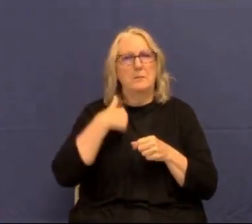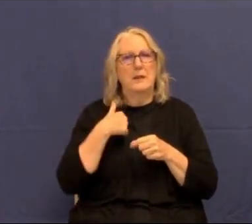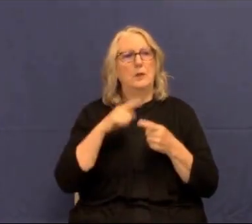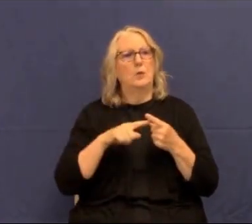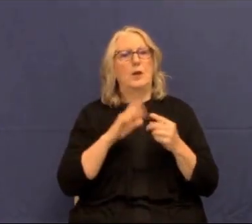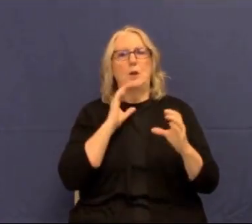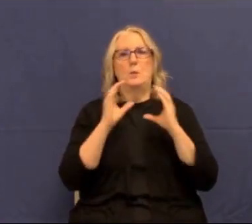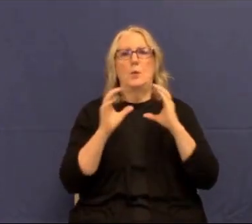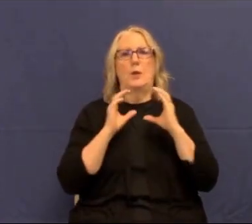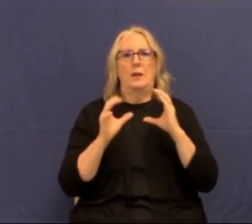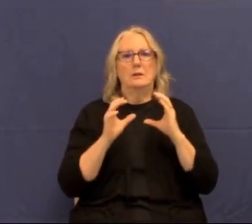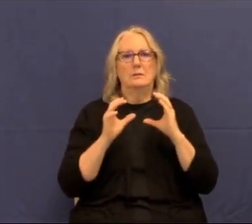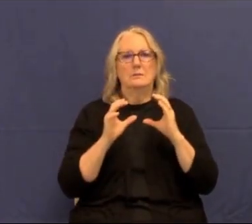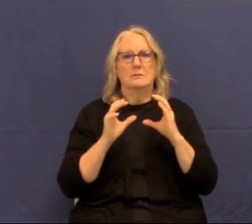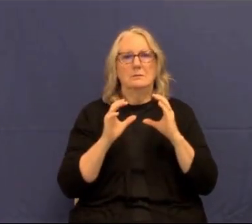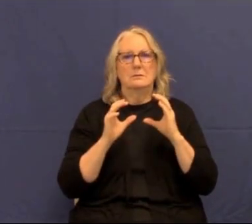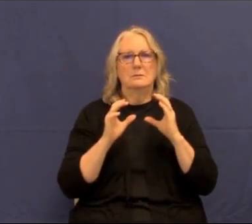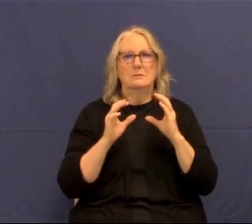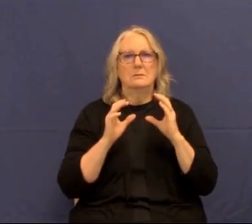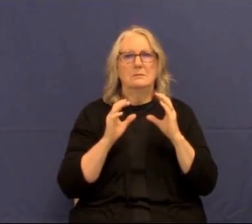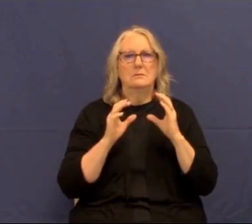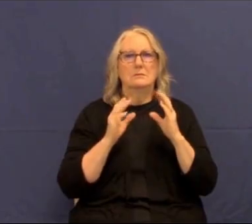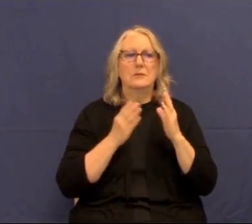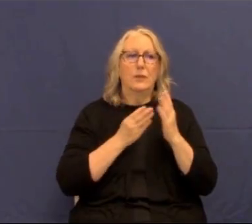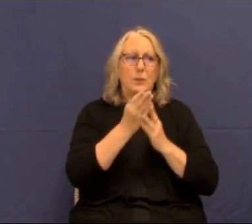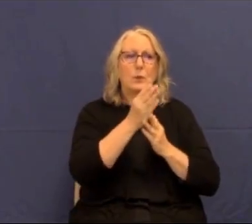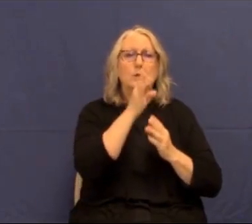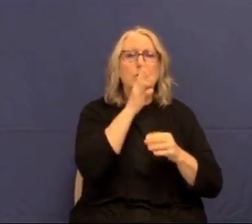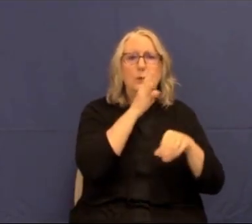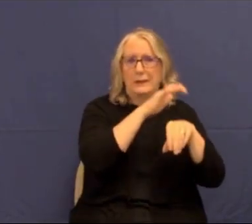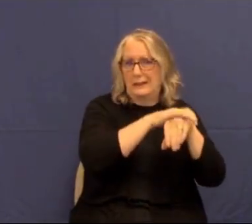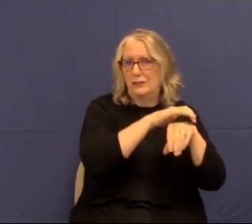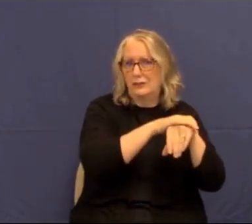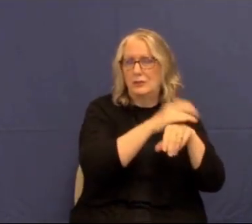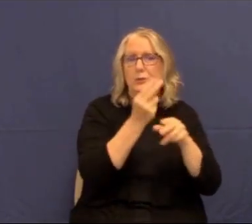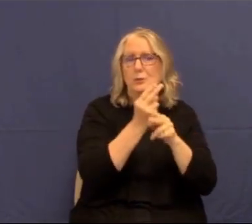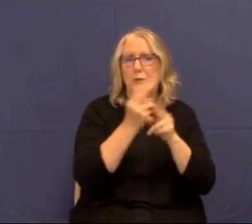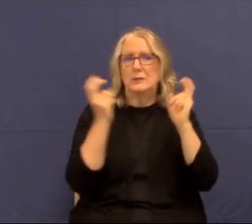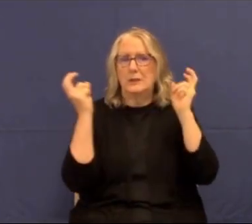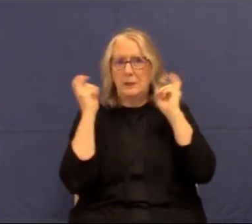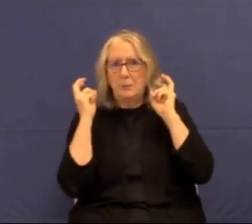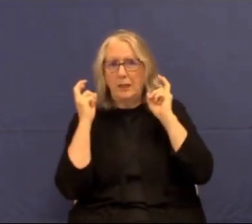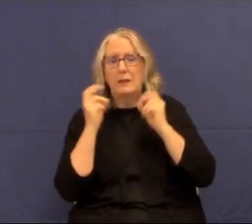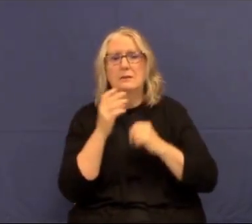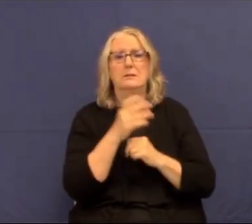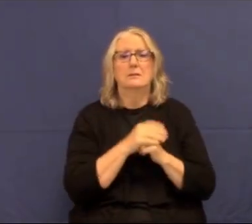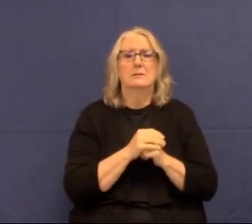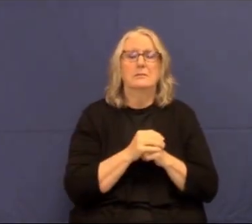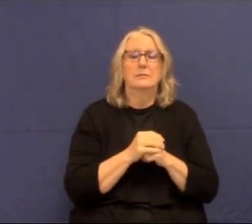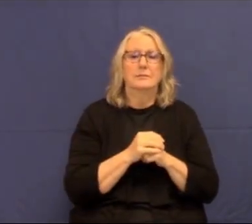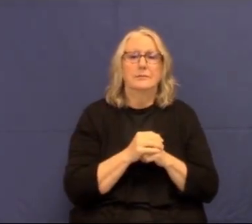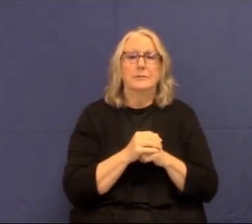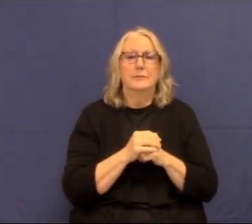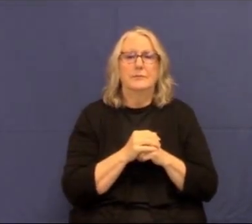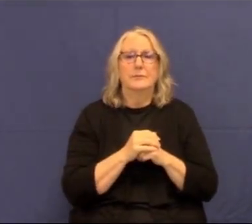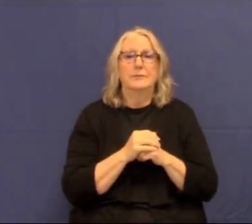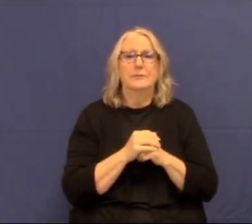to be able to communicate via spoken English and using my cochlear implants.